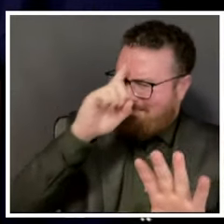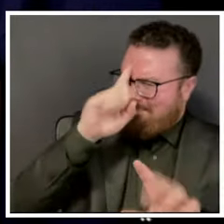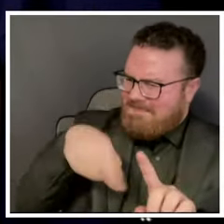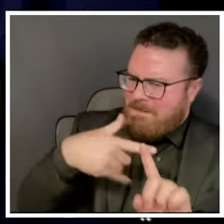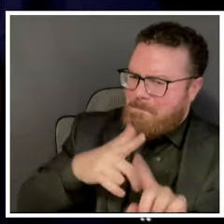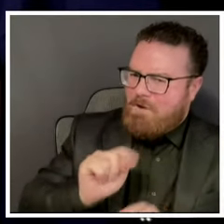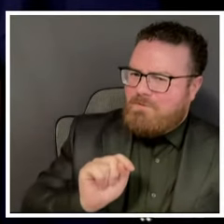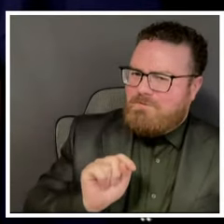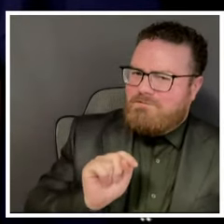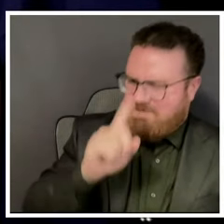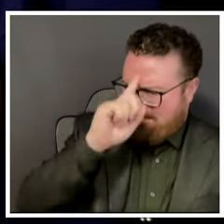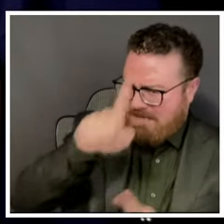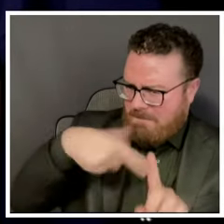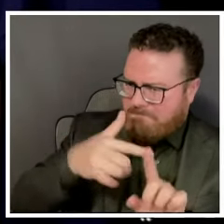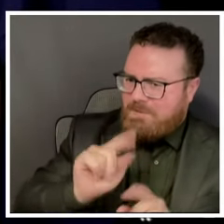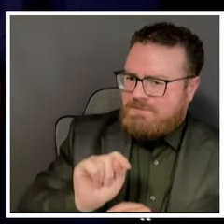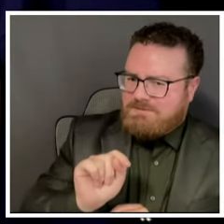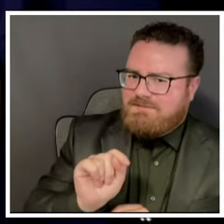Think about it.